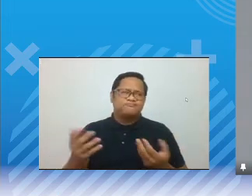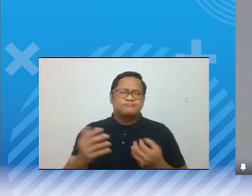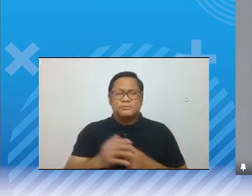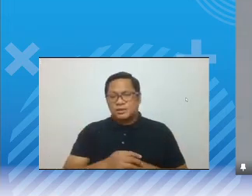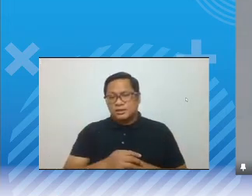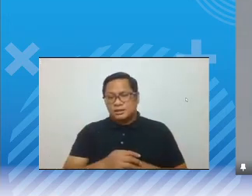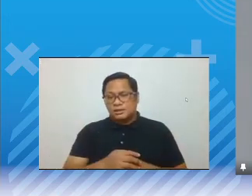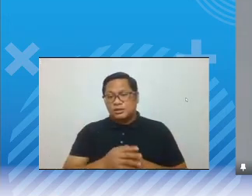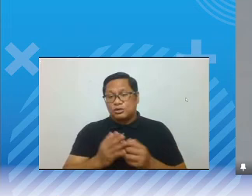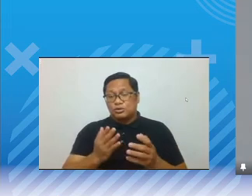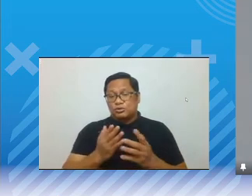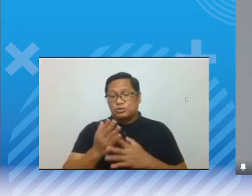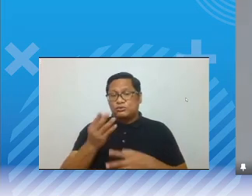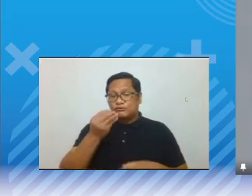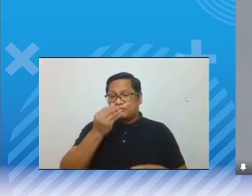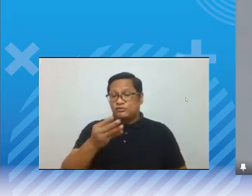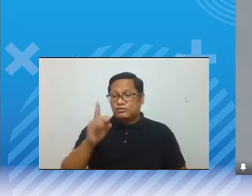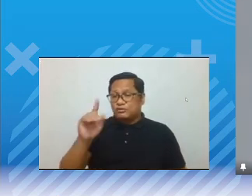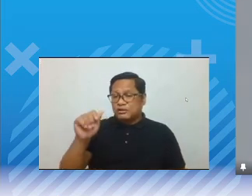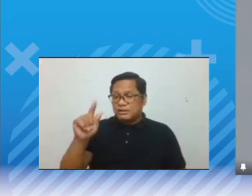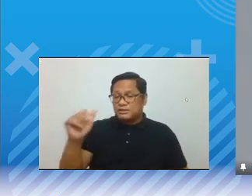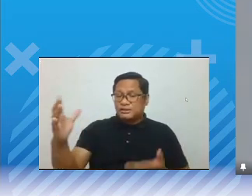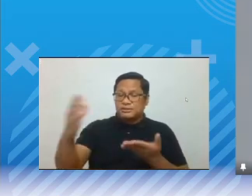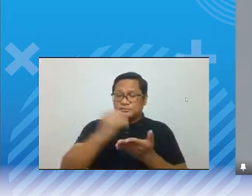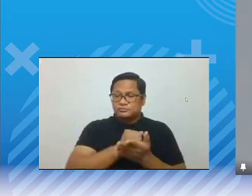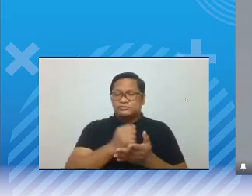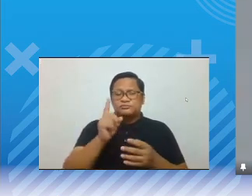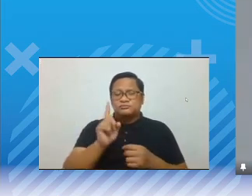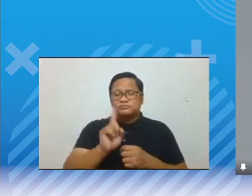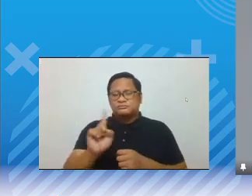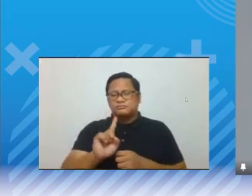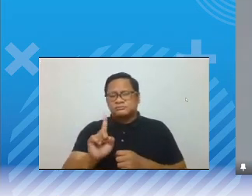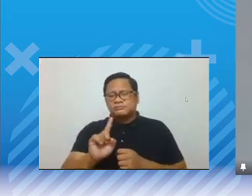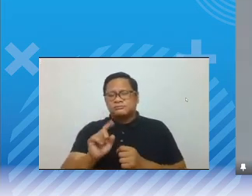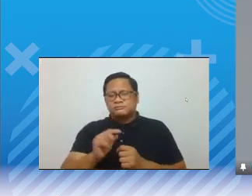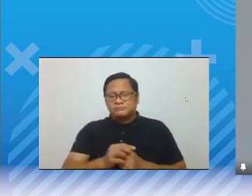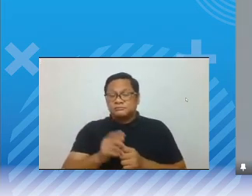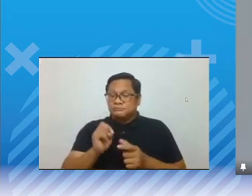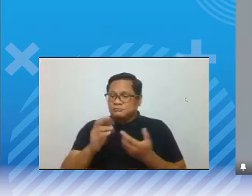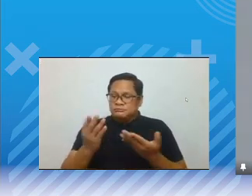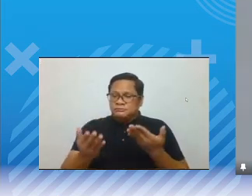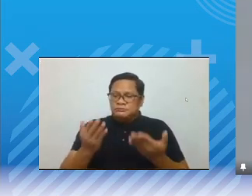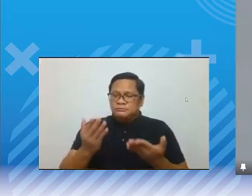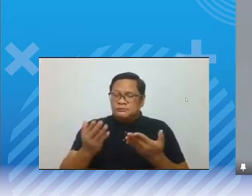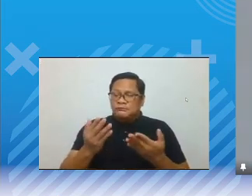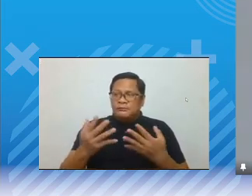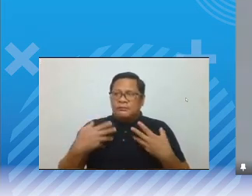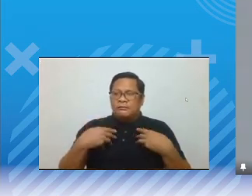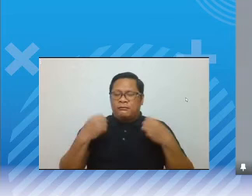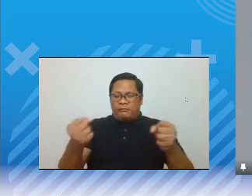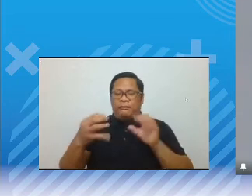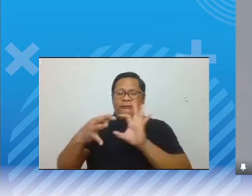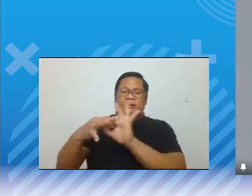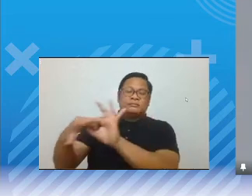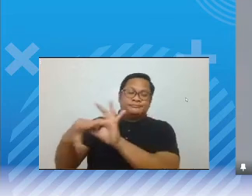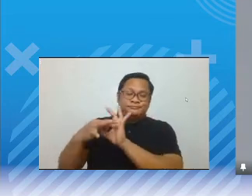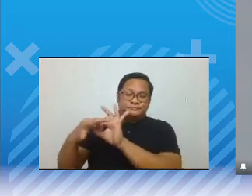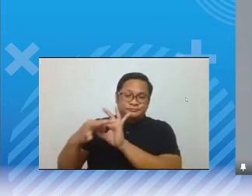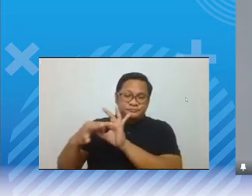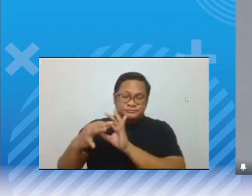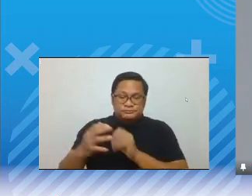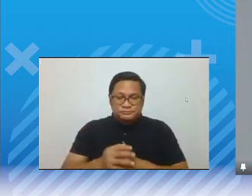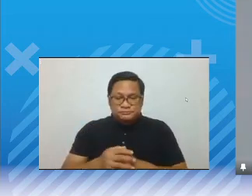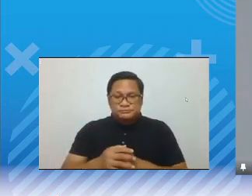free data, or probably subsidized data, so that, or probably strengthen the connections, because that's one of the source